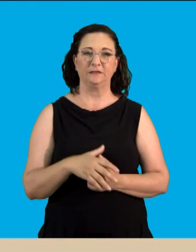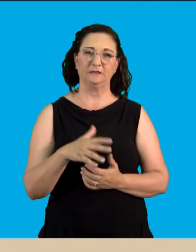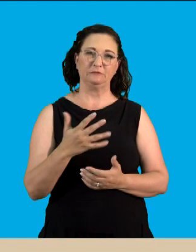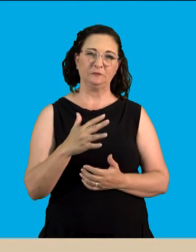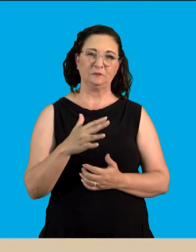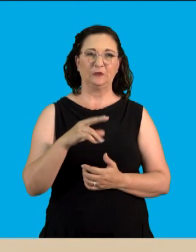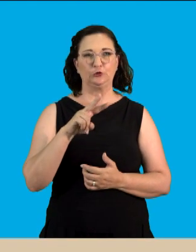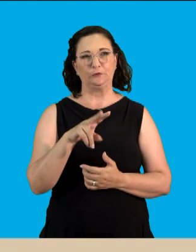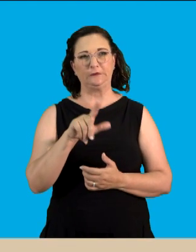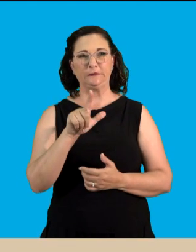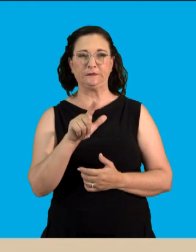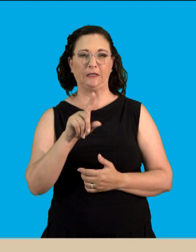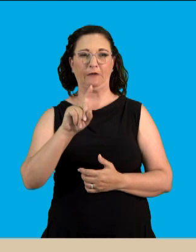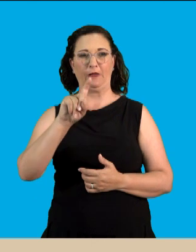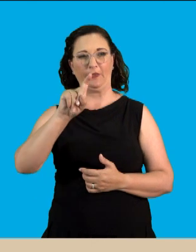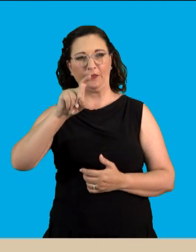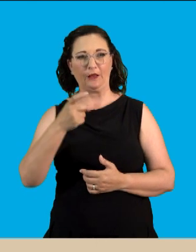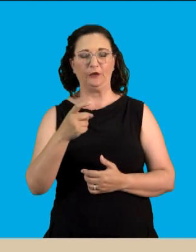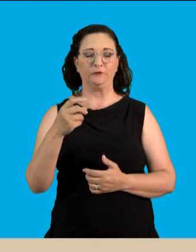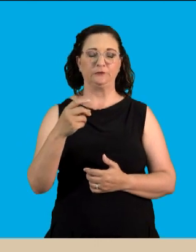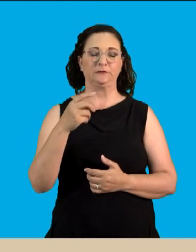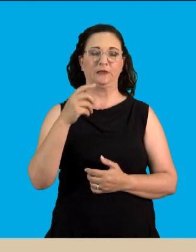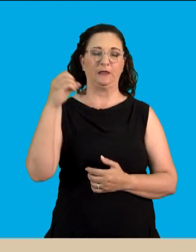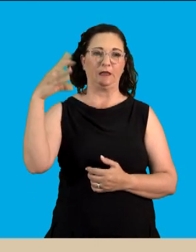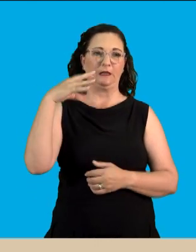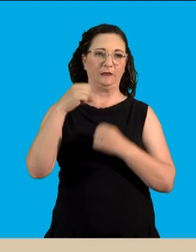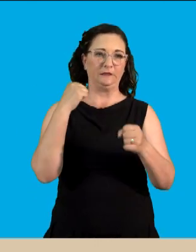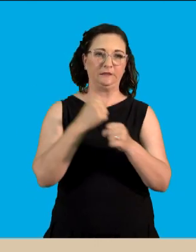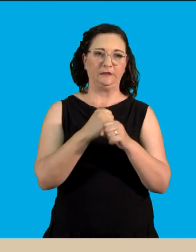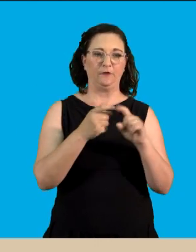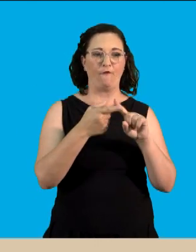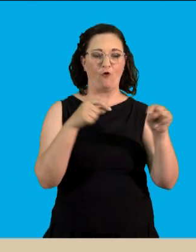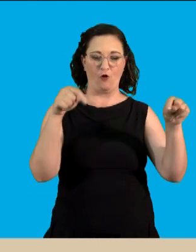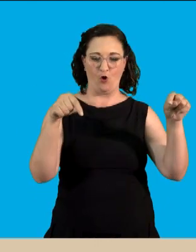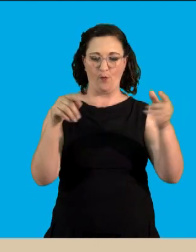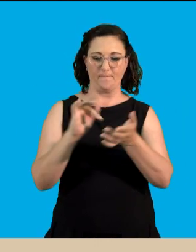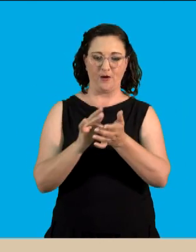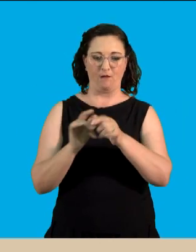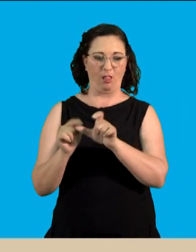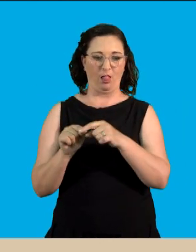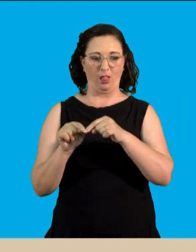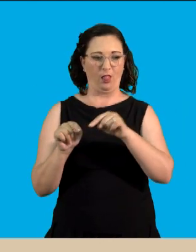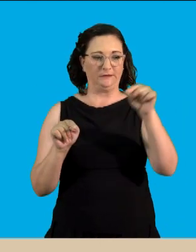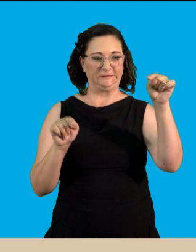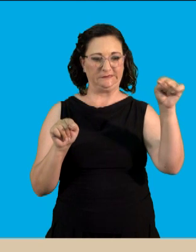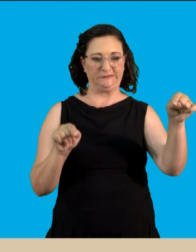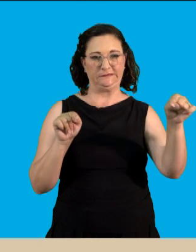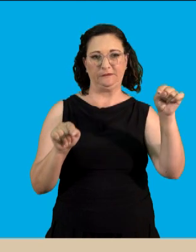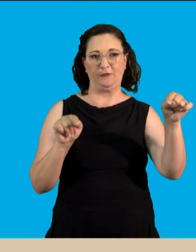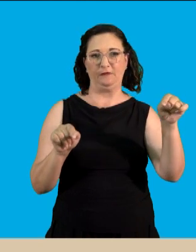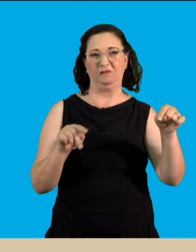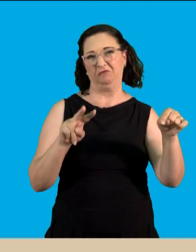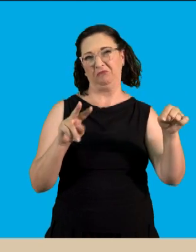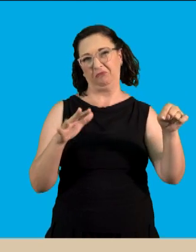about 27,000 light years away from the center of the Milky Way galaxy. If you can check the distance from